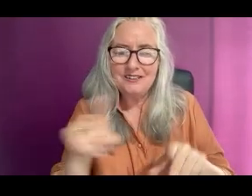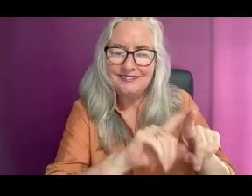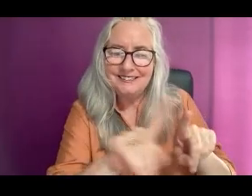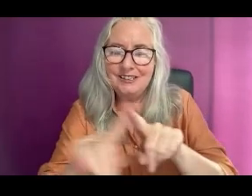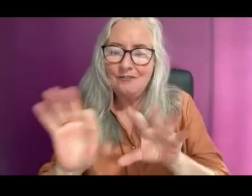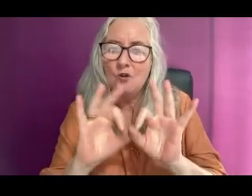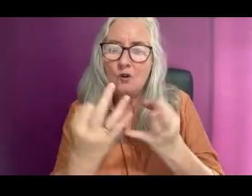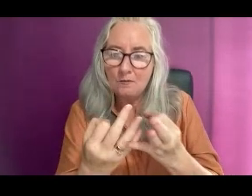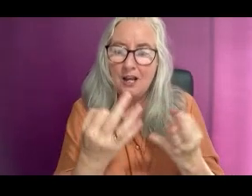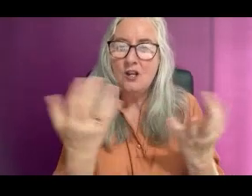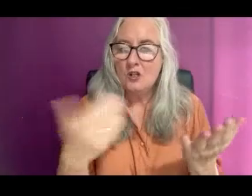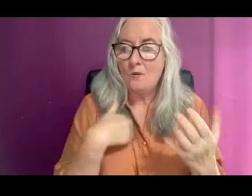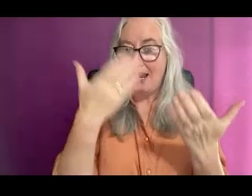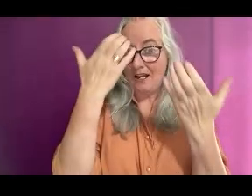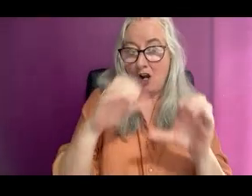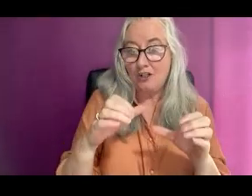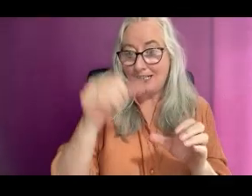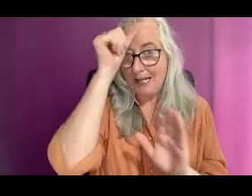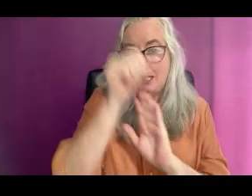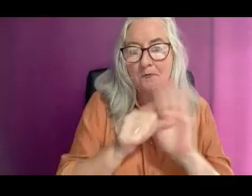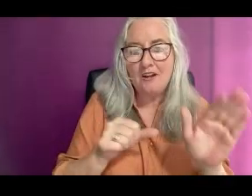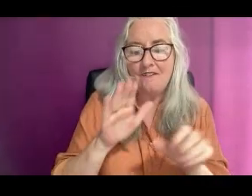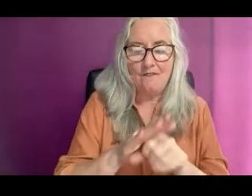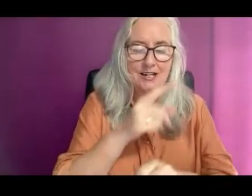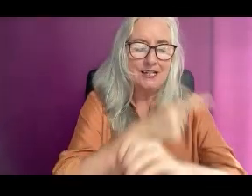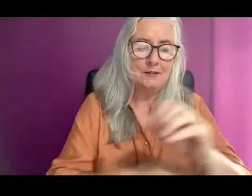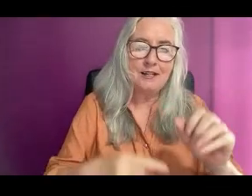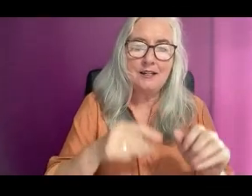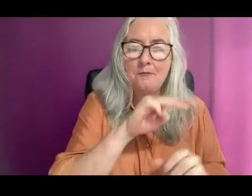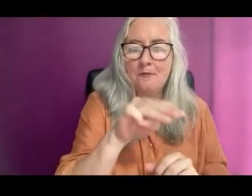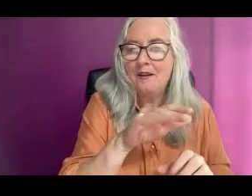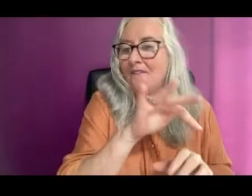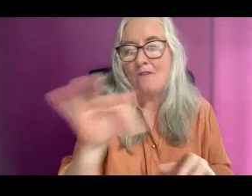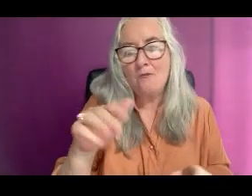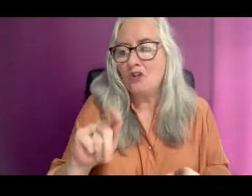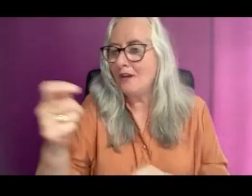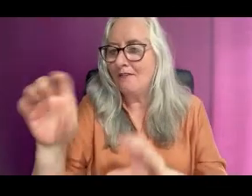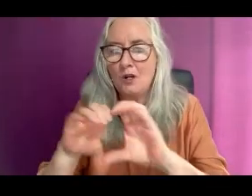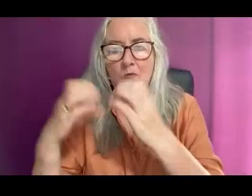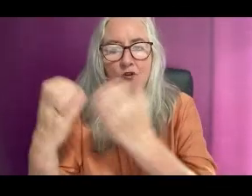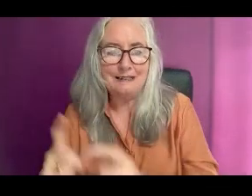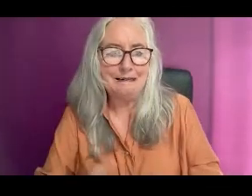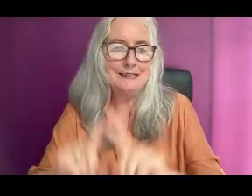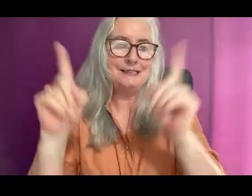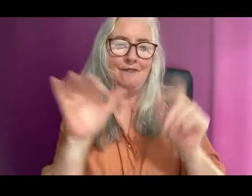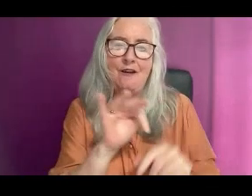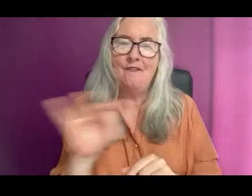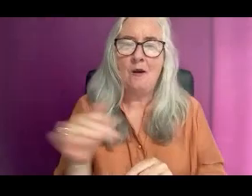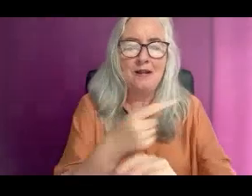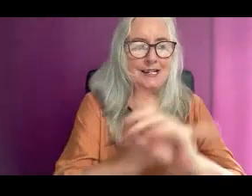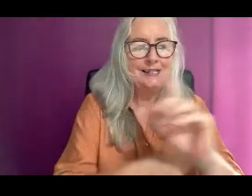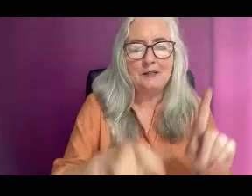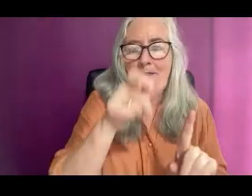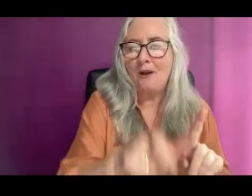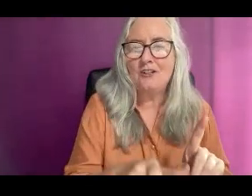the experience of a disabled person from the traveler community might be different than from a disabled person from another community.